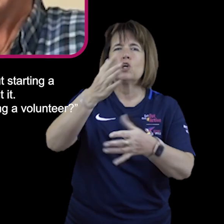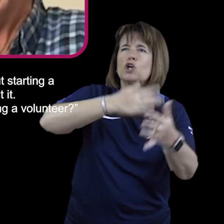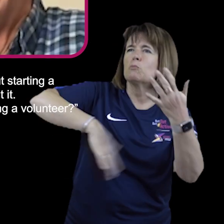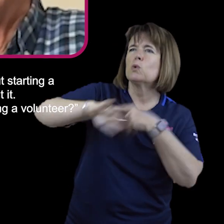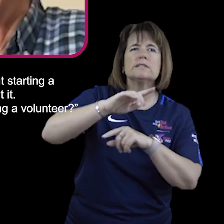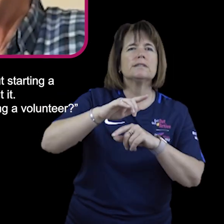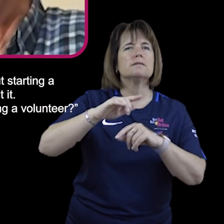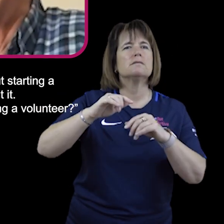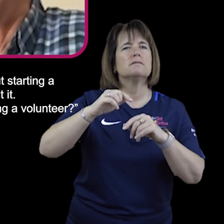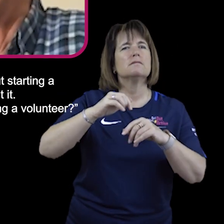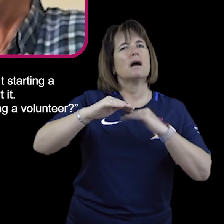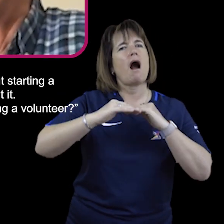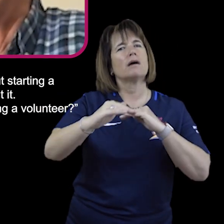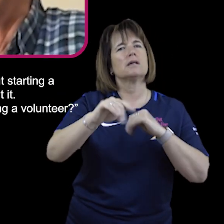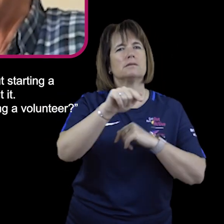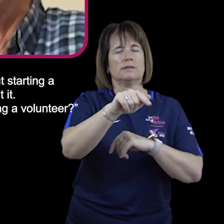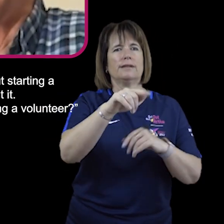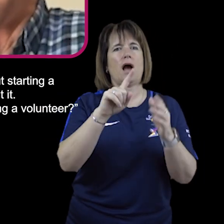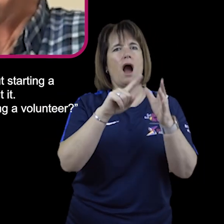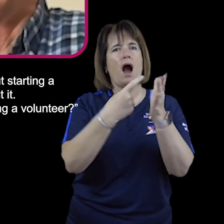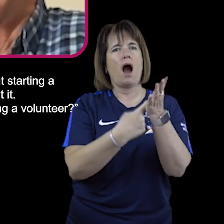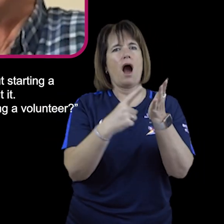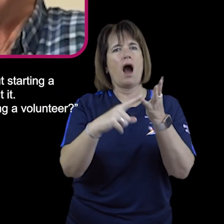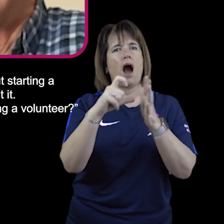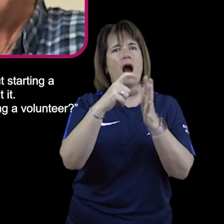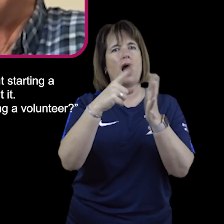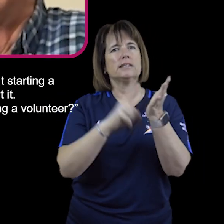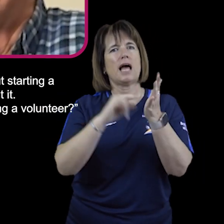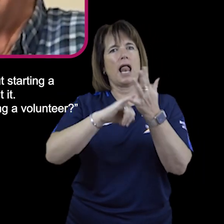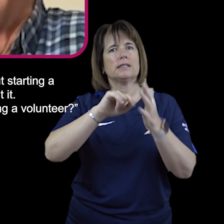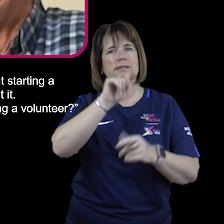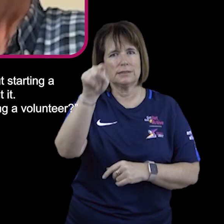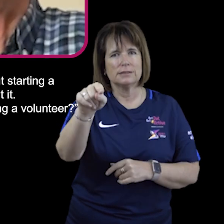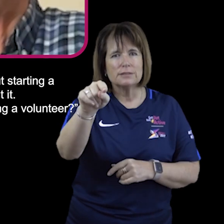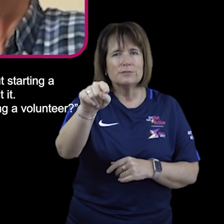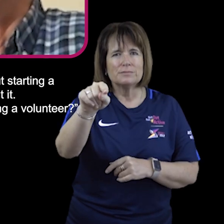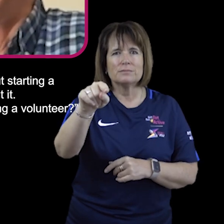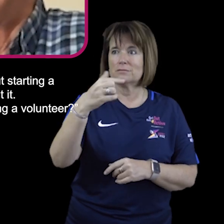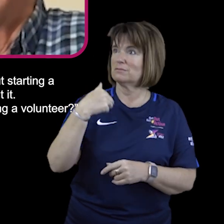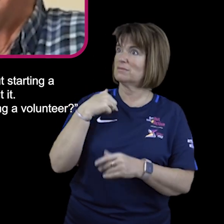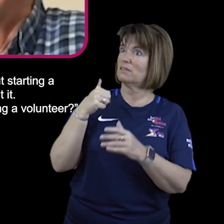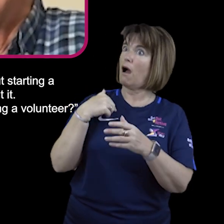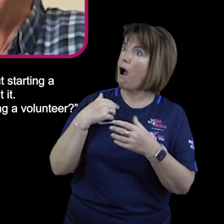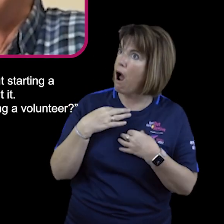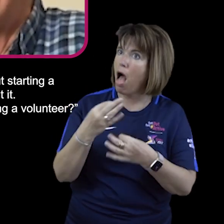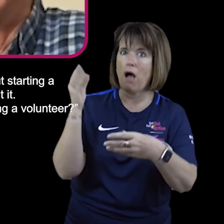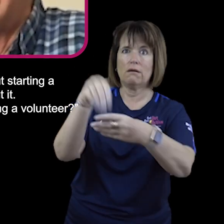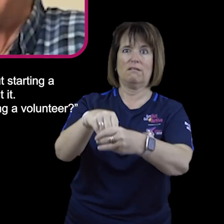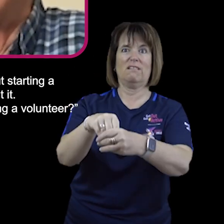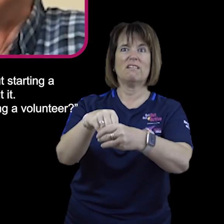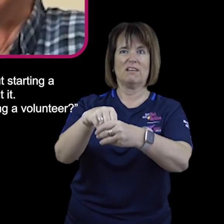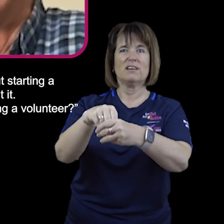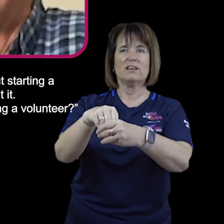Arundel's. So that was my involvement. That's where I first heard about it. So she turned up, gave a little chat